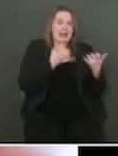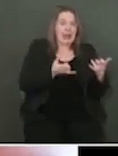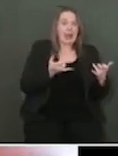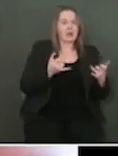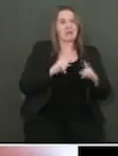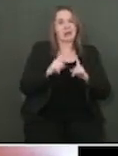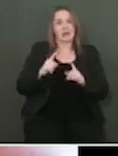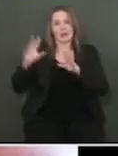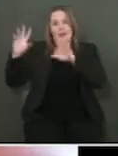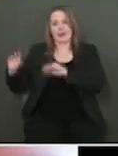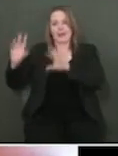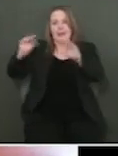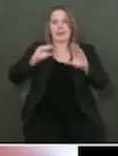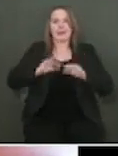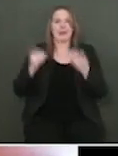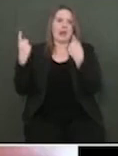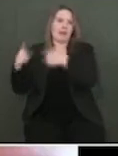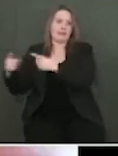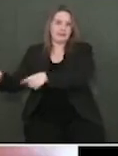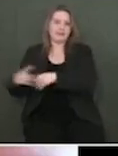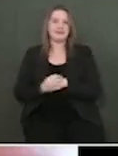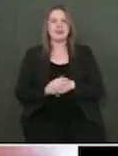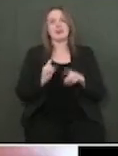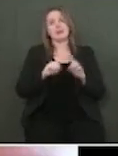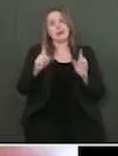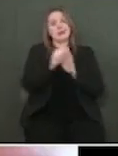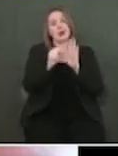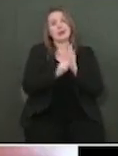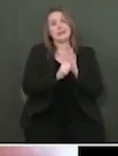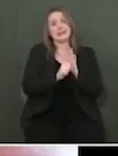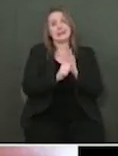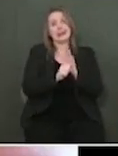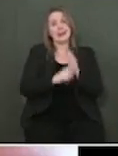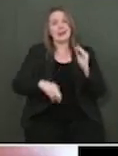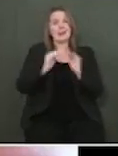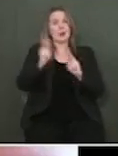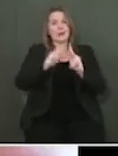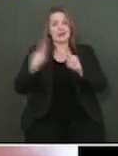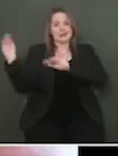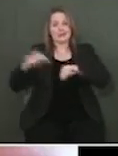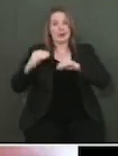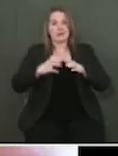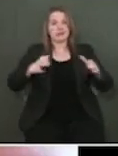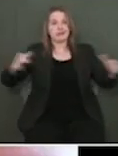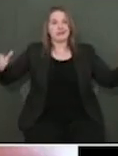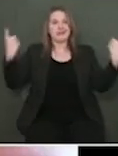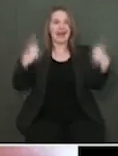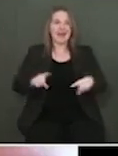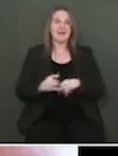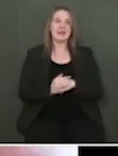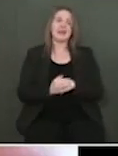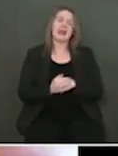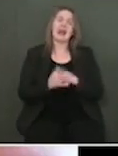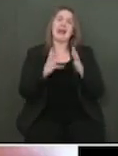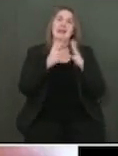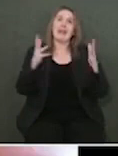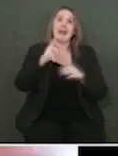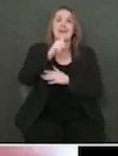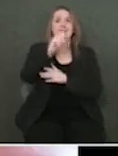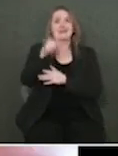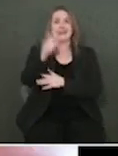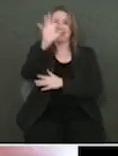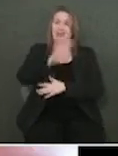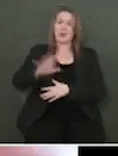it's a function of a growing state. And a good portion of the state, being down into the 20s, that's going to